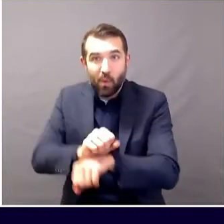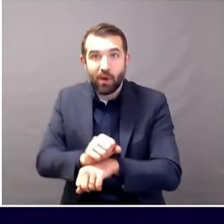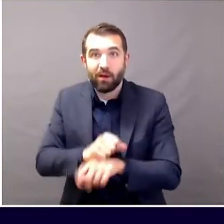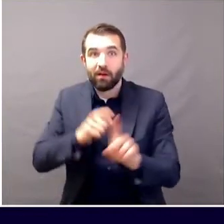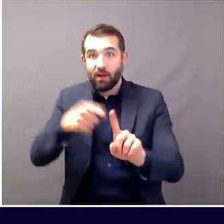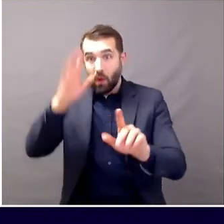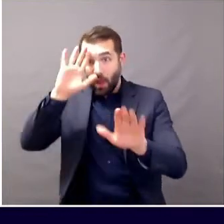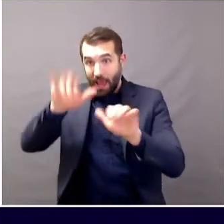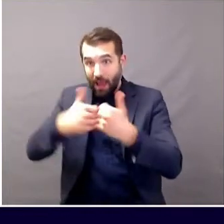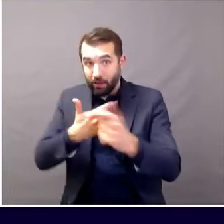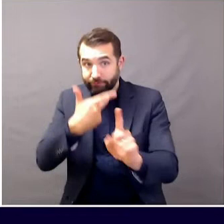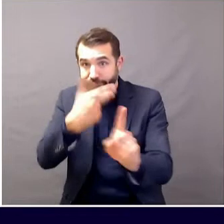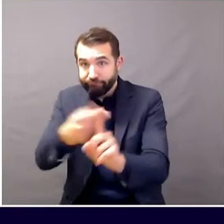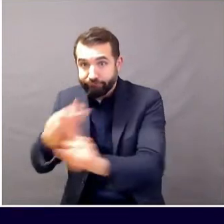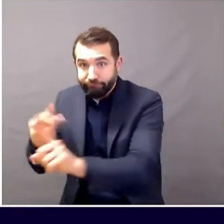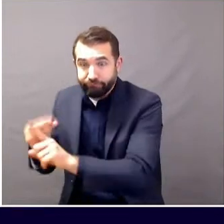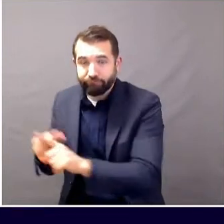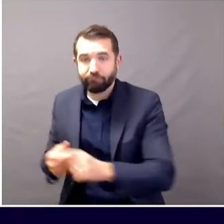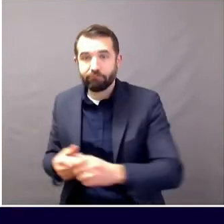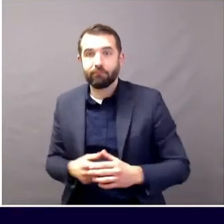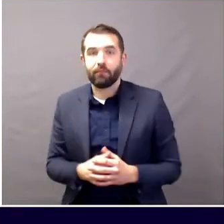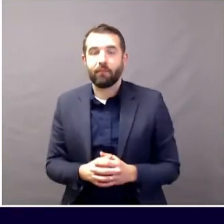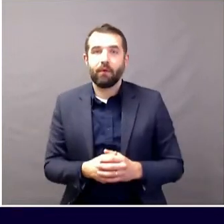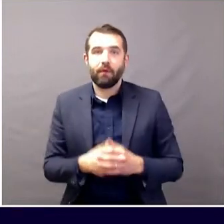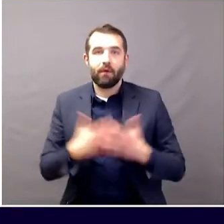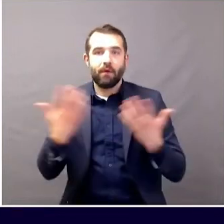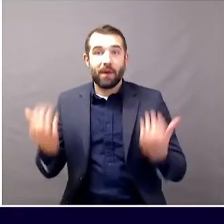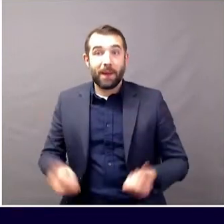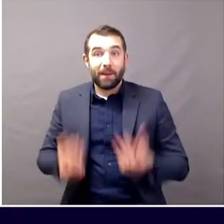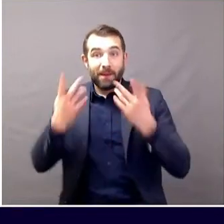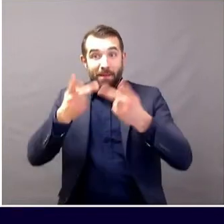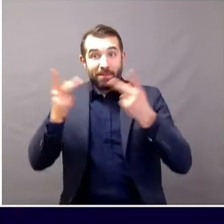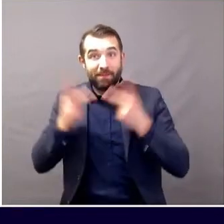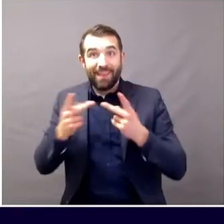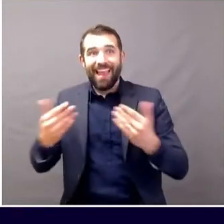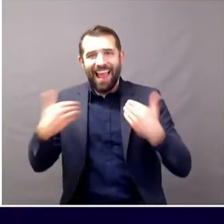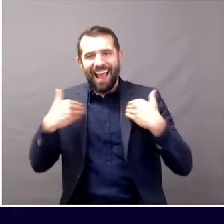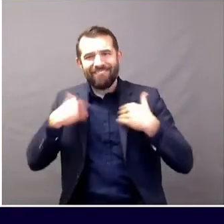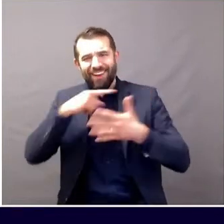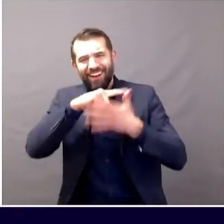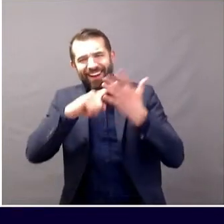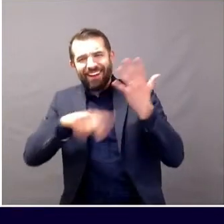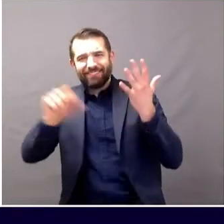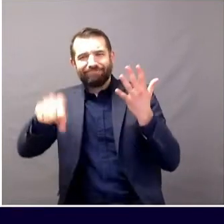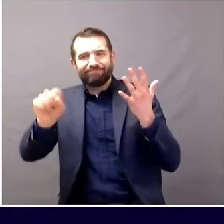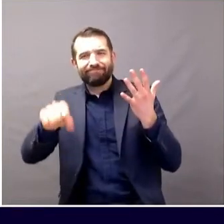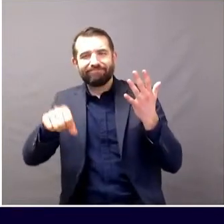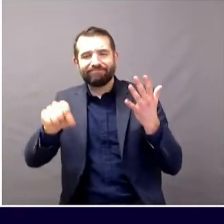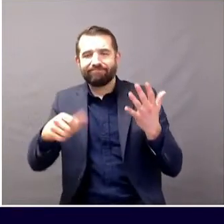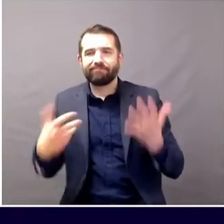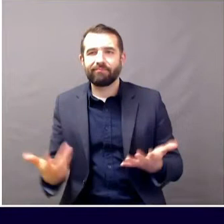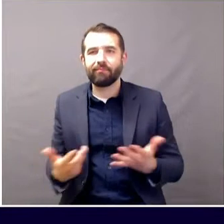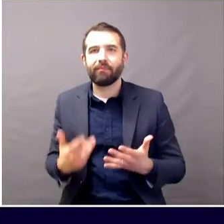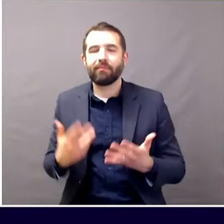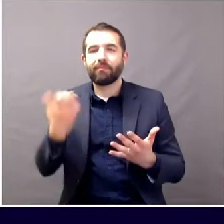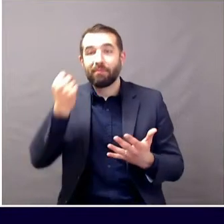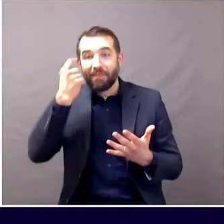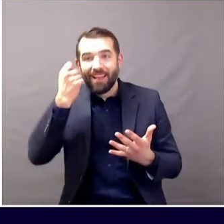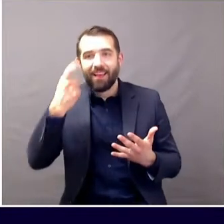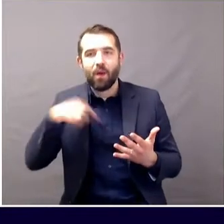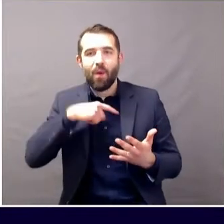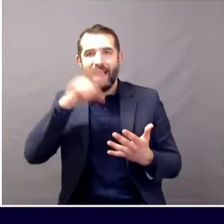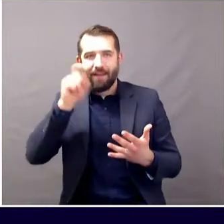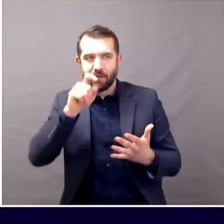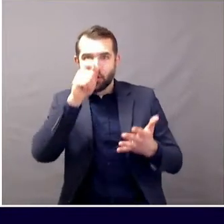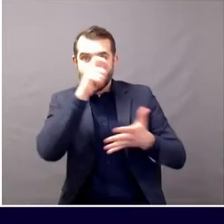of these sites already are, so I don't mean to suggest that's an exclusionary criteria, but at the same time, we've got to make sure the logistics are all shored